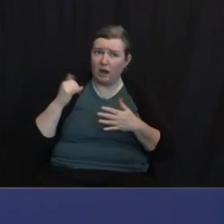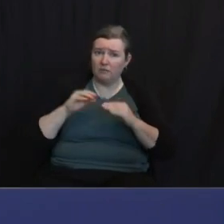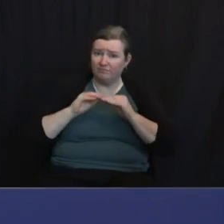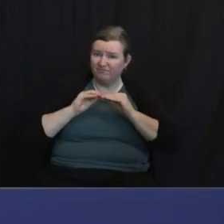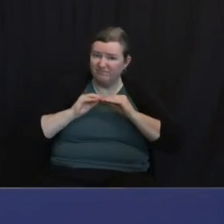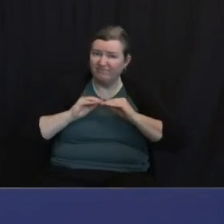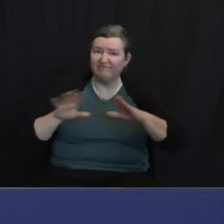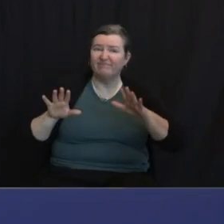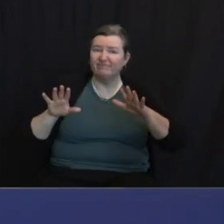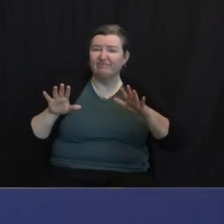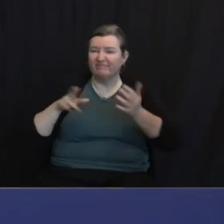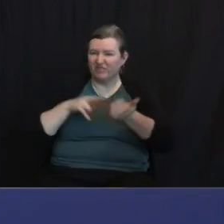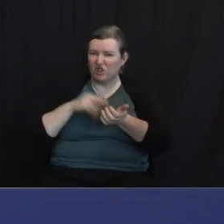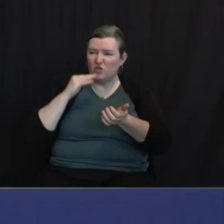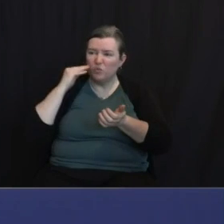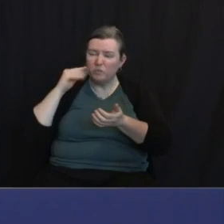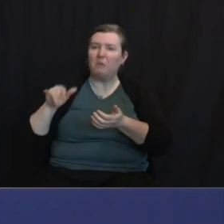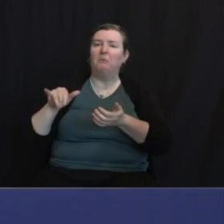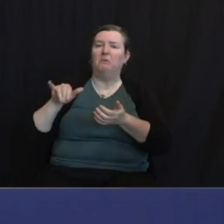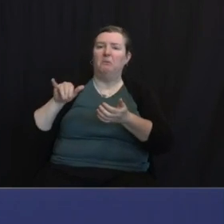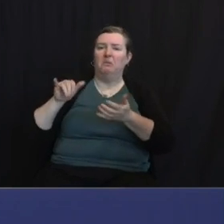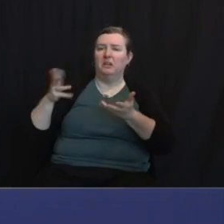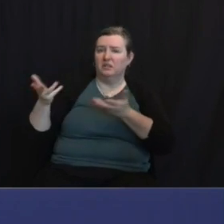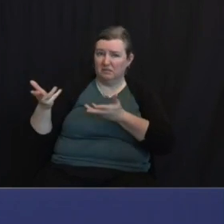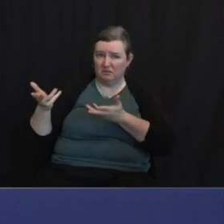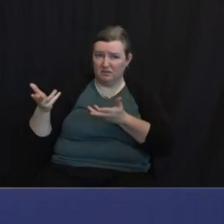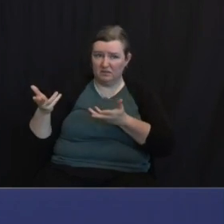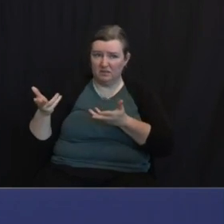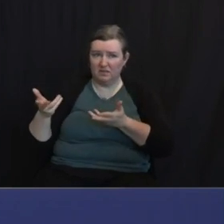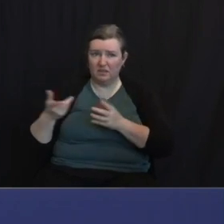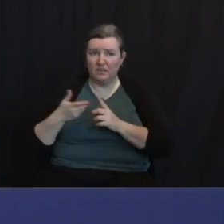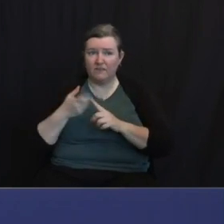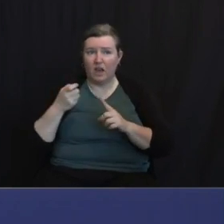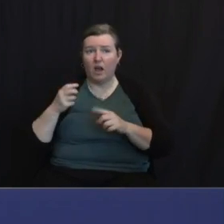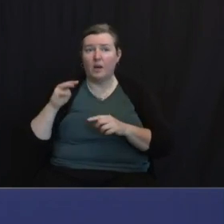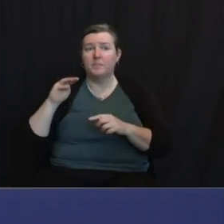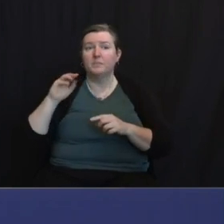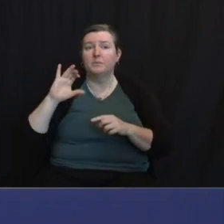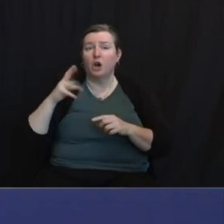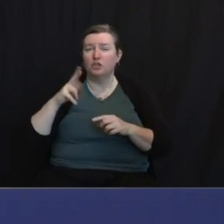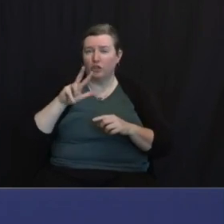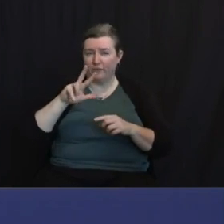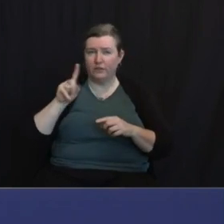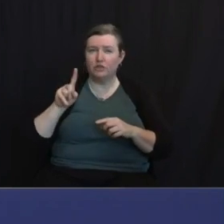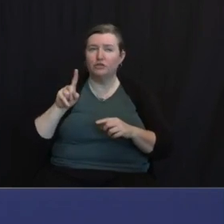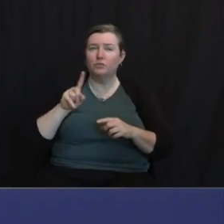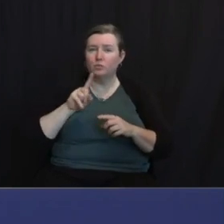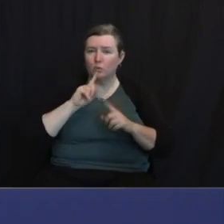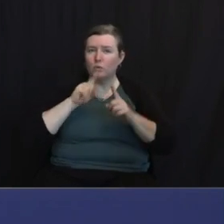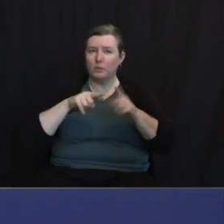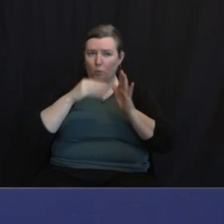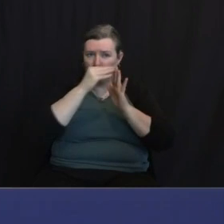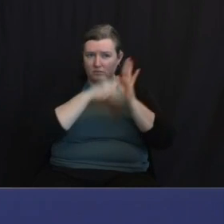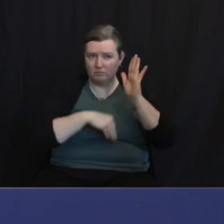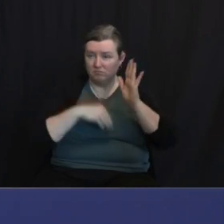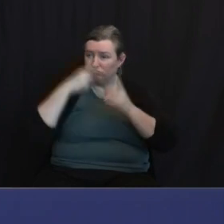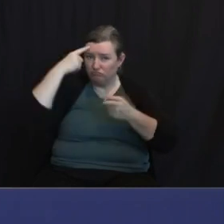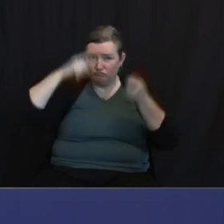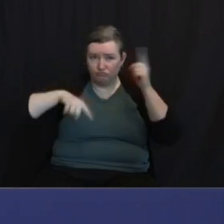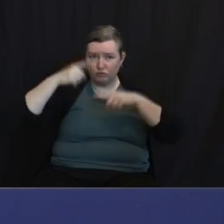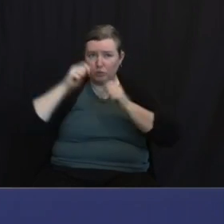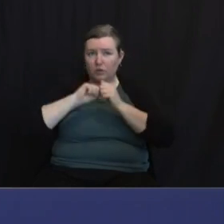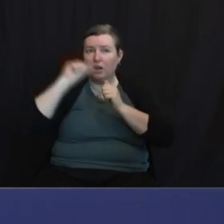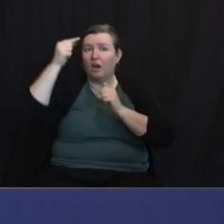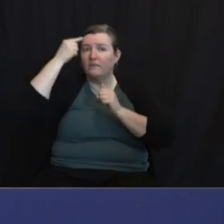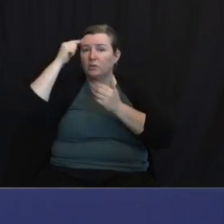Commissioner, on that March 31st directive, did your team have any consultation with Governor Cuomo's team in crafting it? For the Governor, you've told